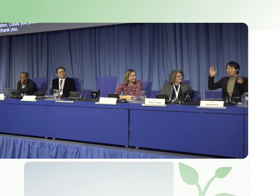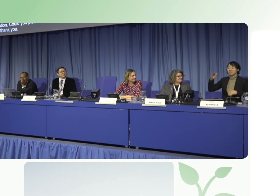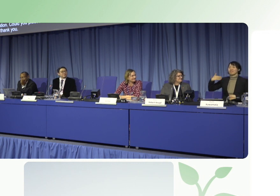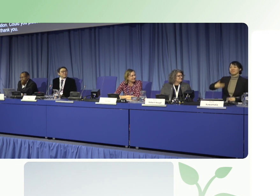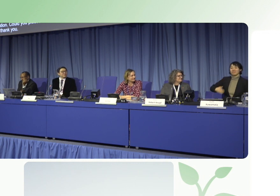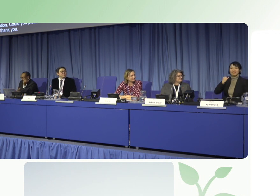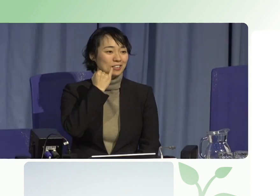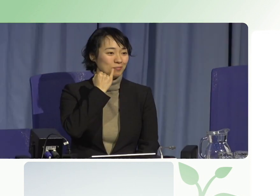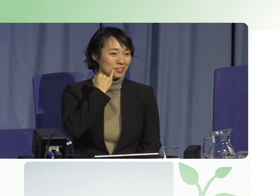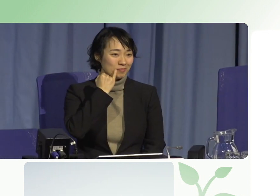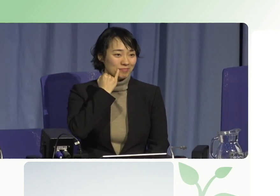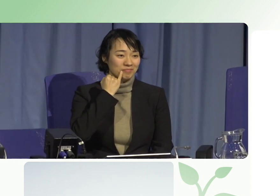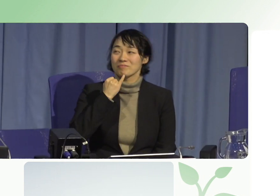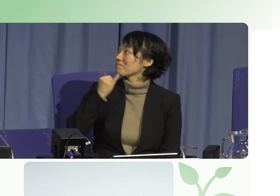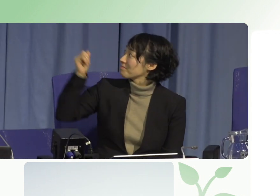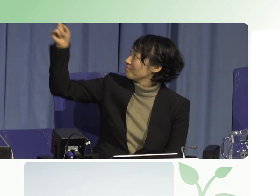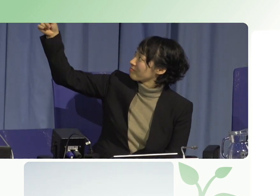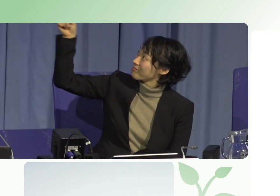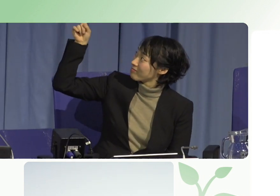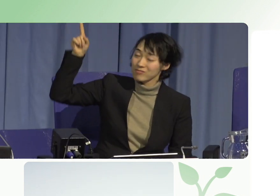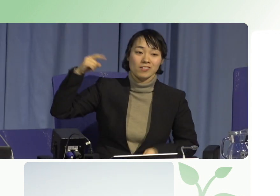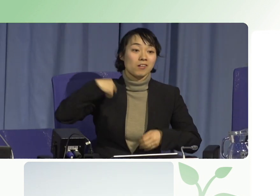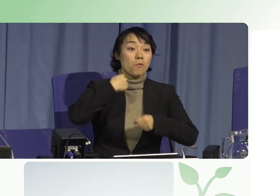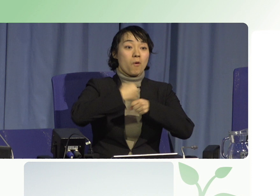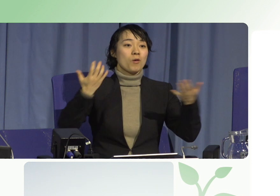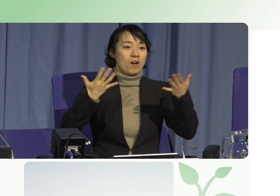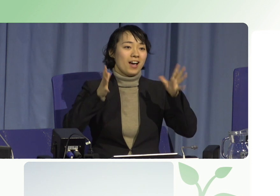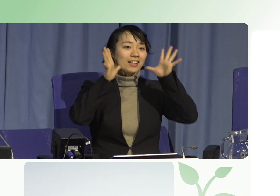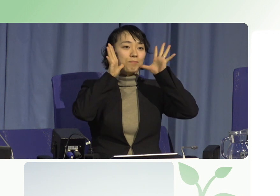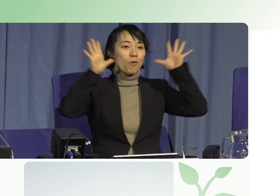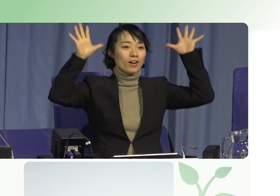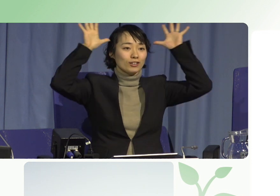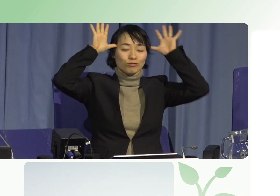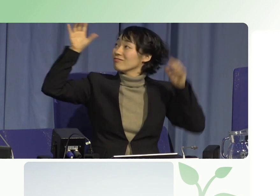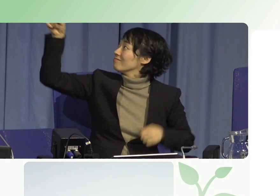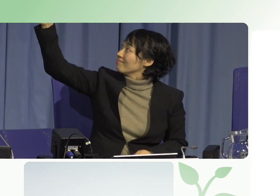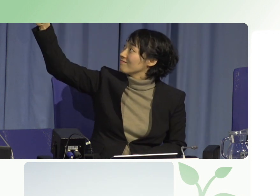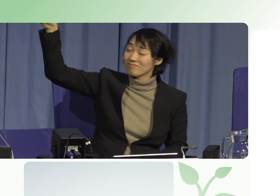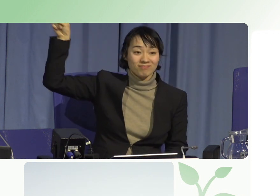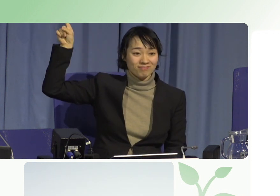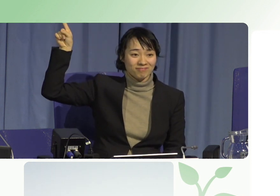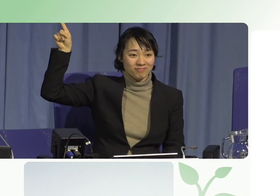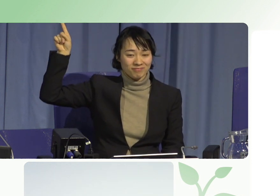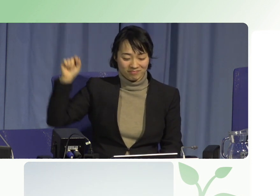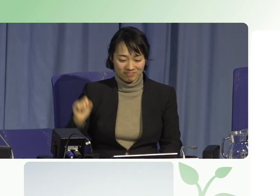Hello everyone, I'm Ikumi from Nippon Foundation.